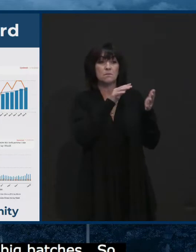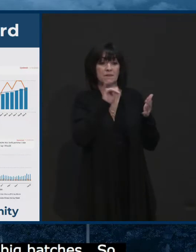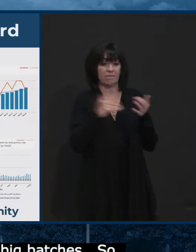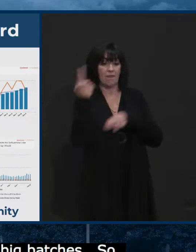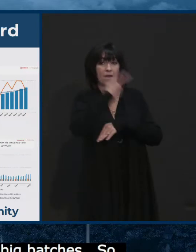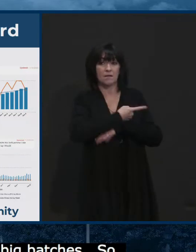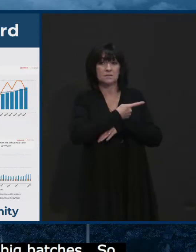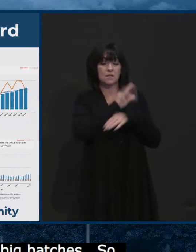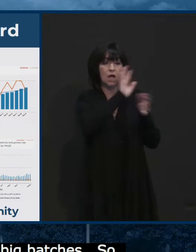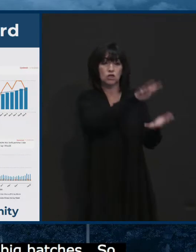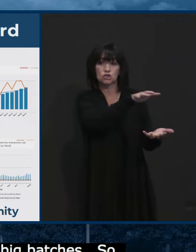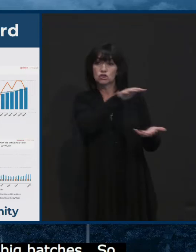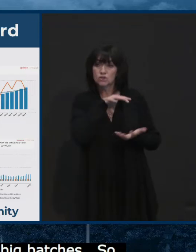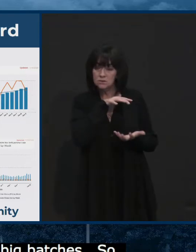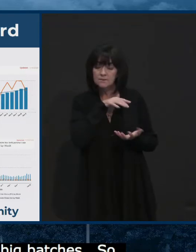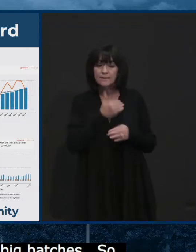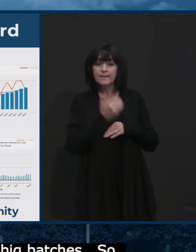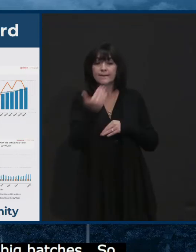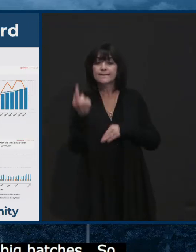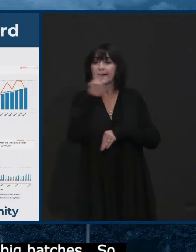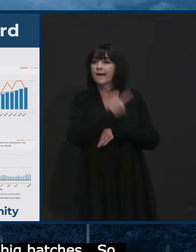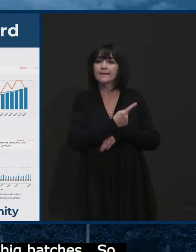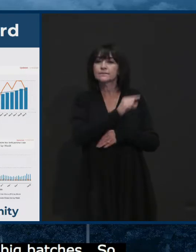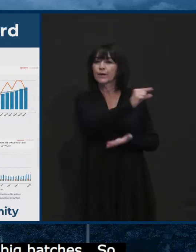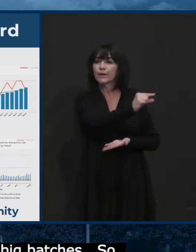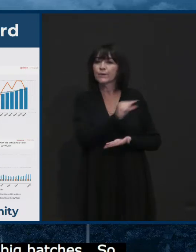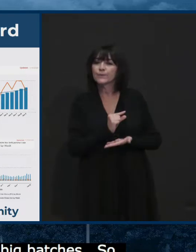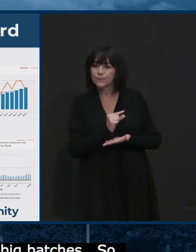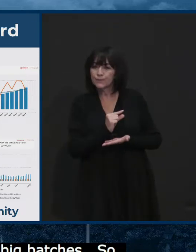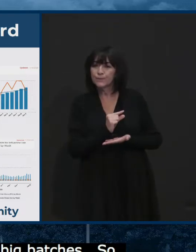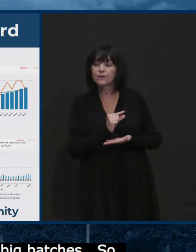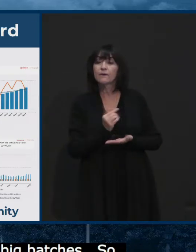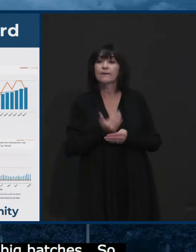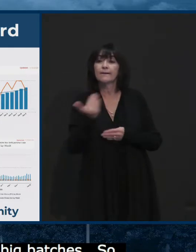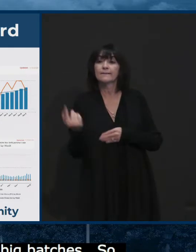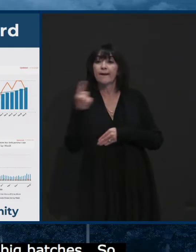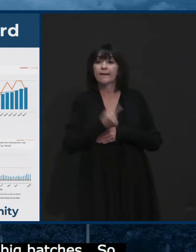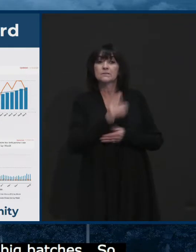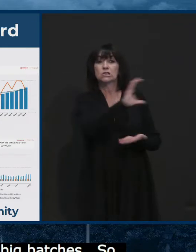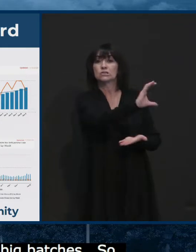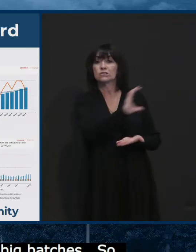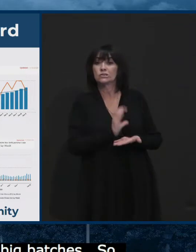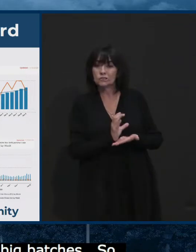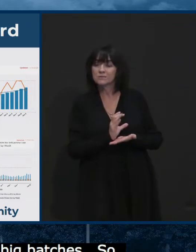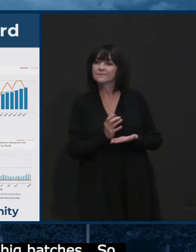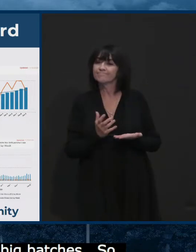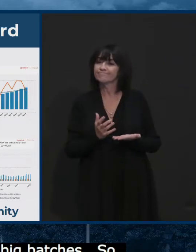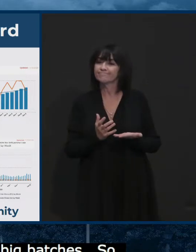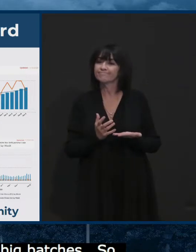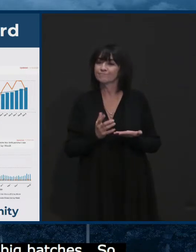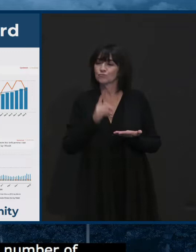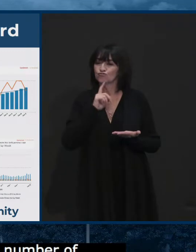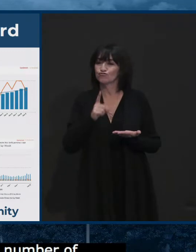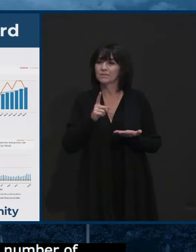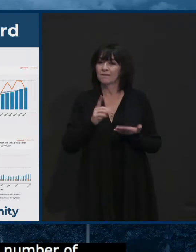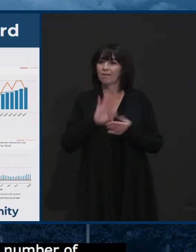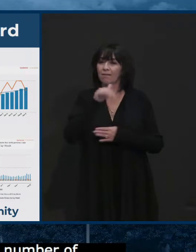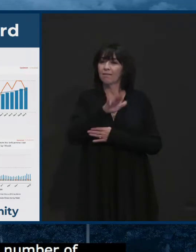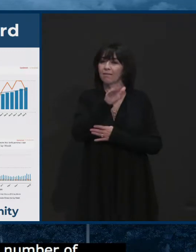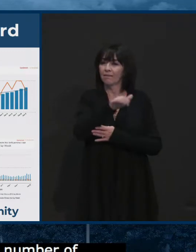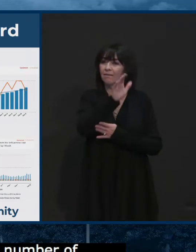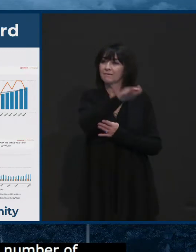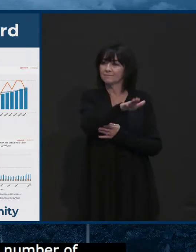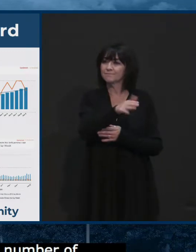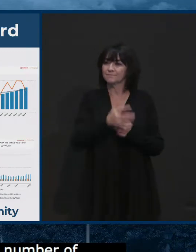number of new positive cases. That's the top far right. And the blue bars represent the